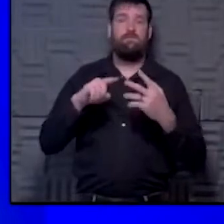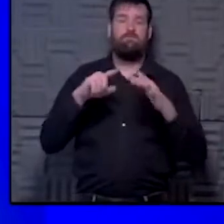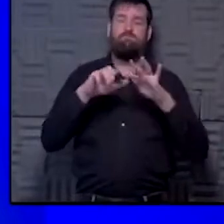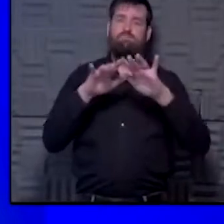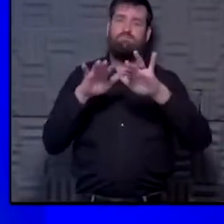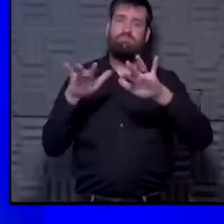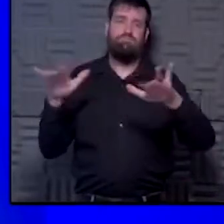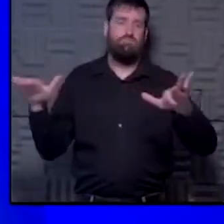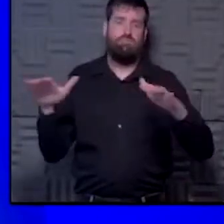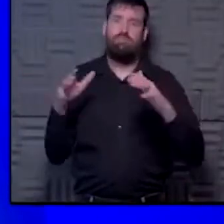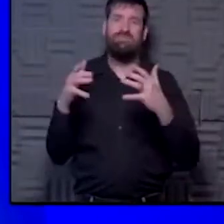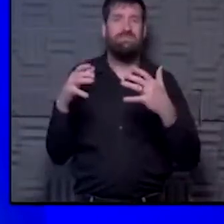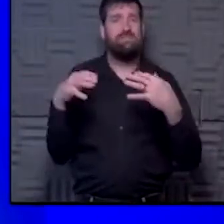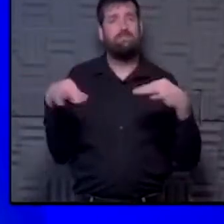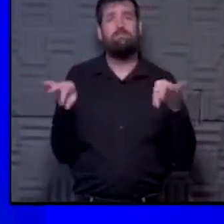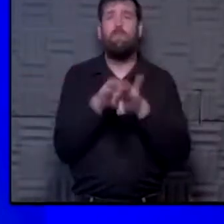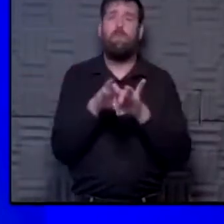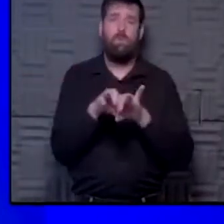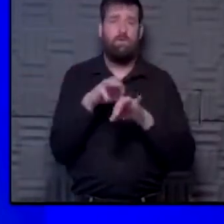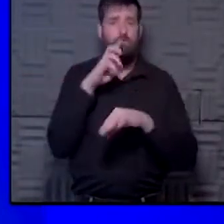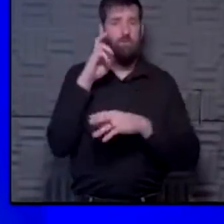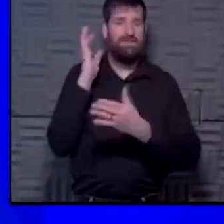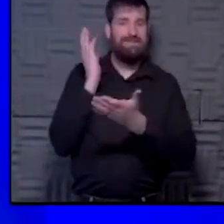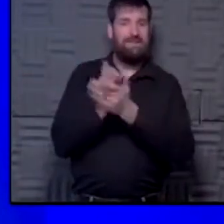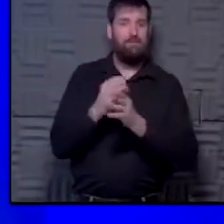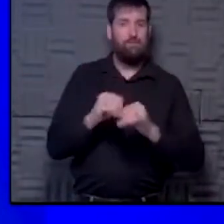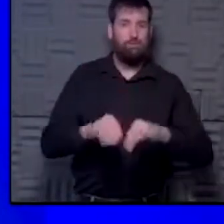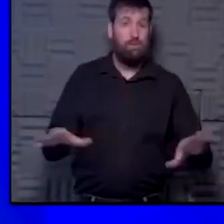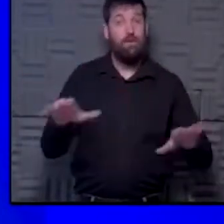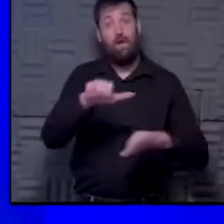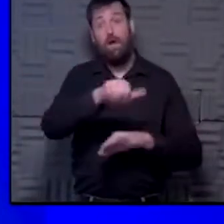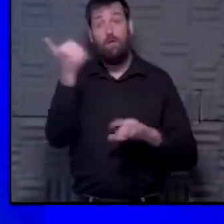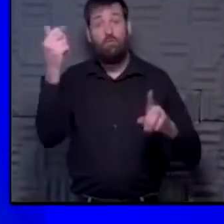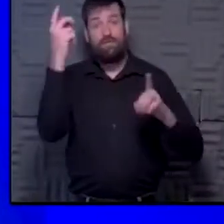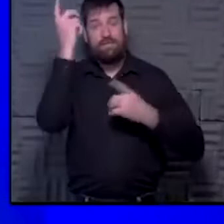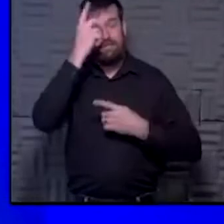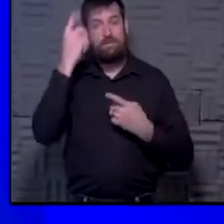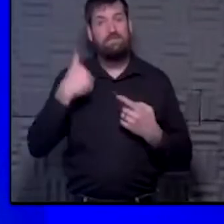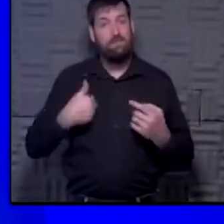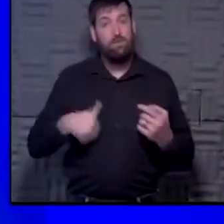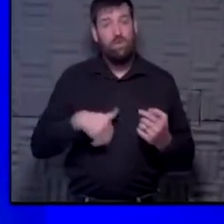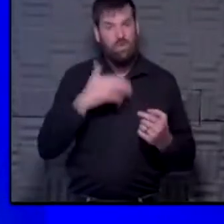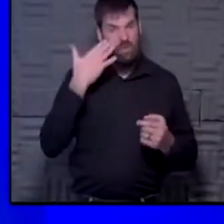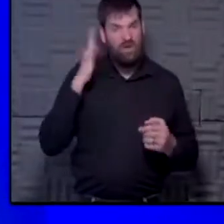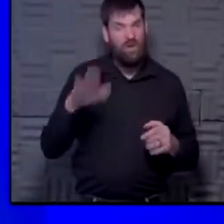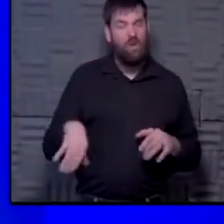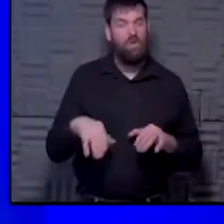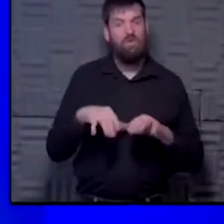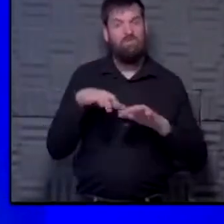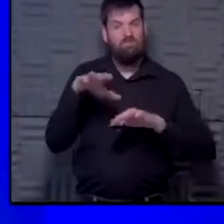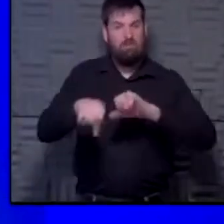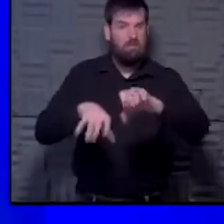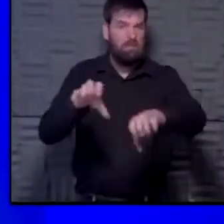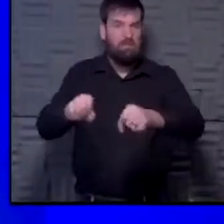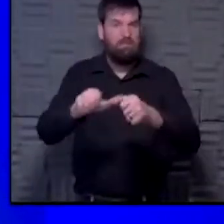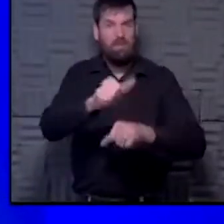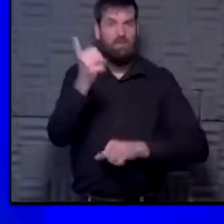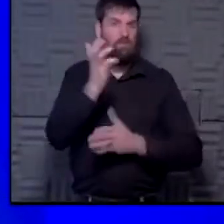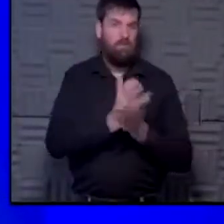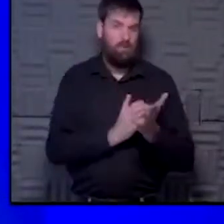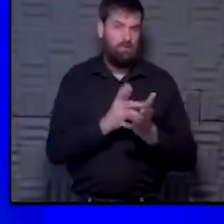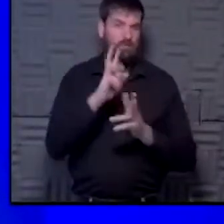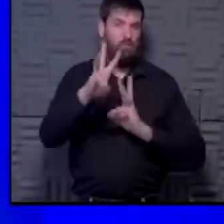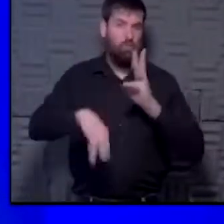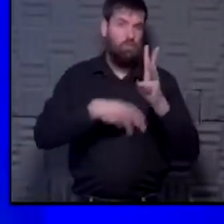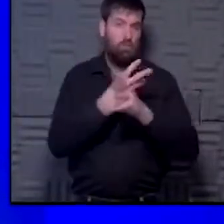those. It's vitally important to help stop the spread of these other diseases, which we know have taken hold again in some other parts of the world